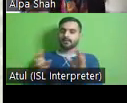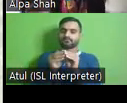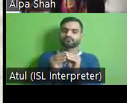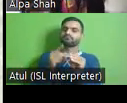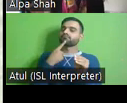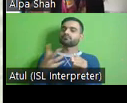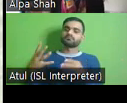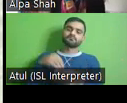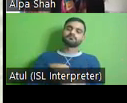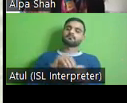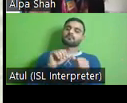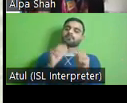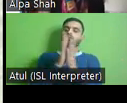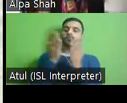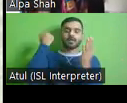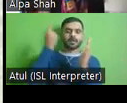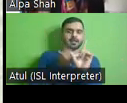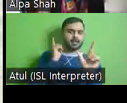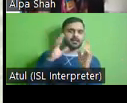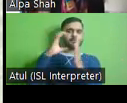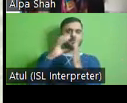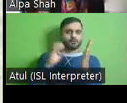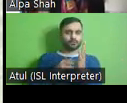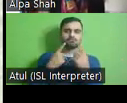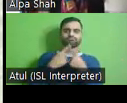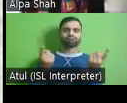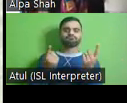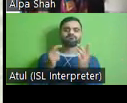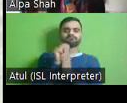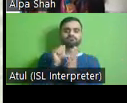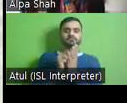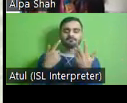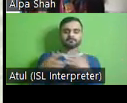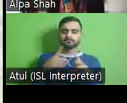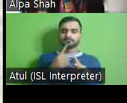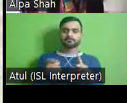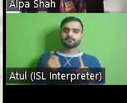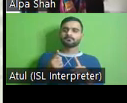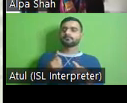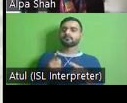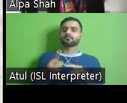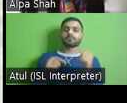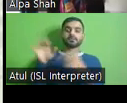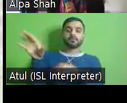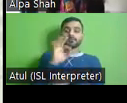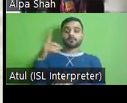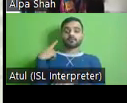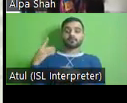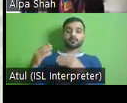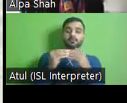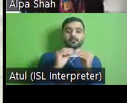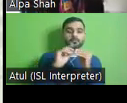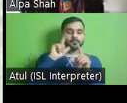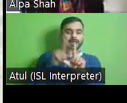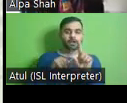in an article published last year in Development and Change, which is called What If We Selected Our Leaders by Lottery? So if anybody